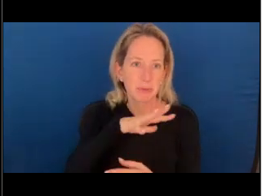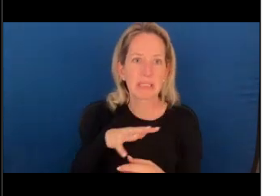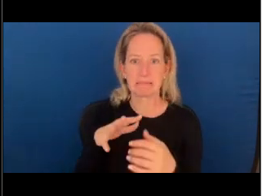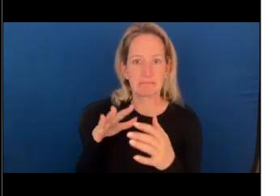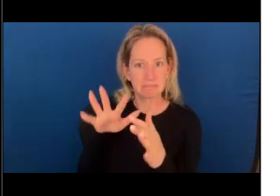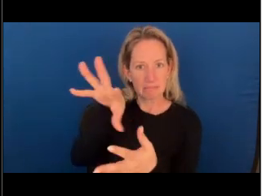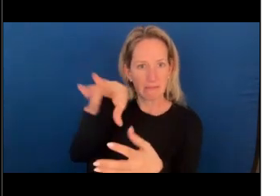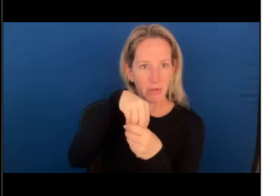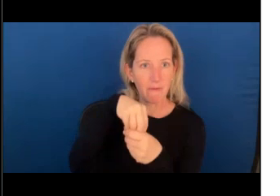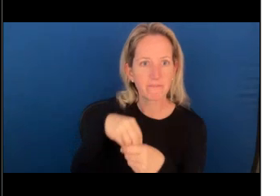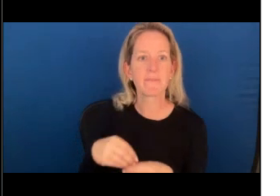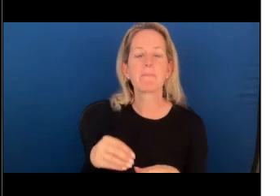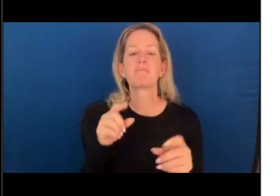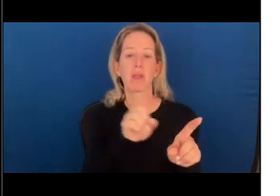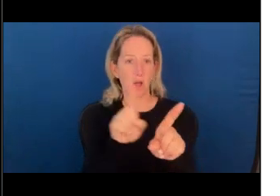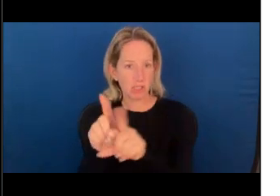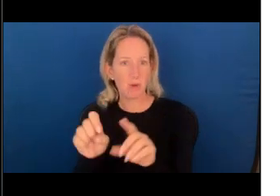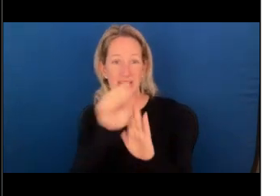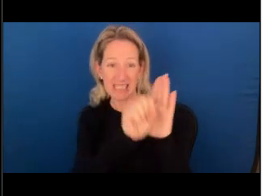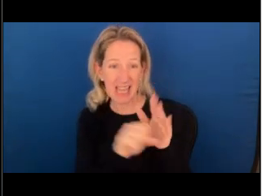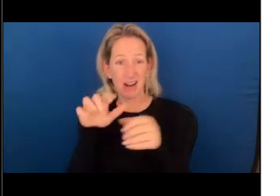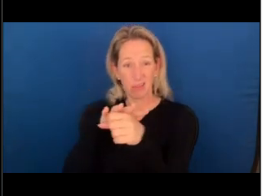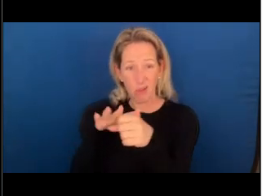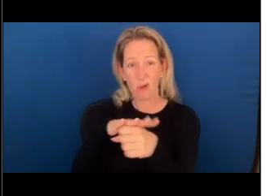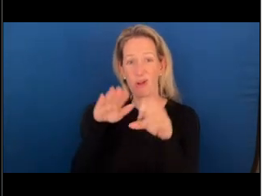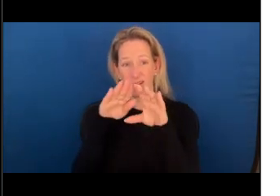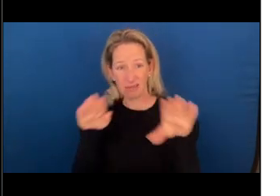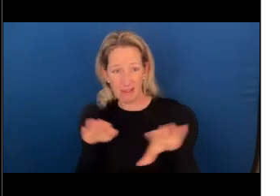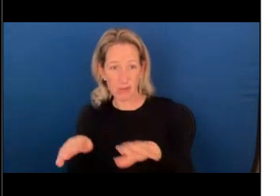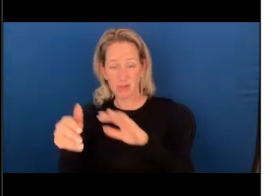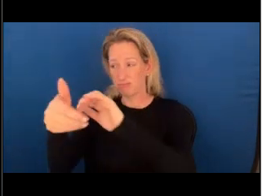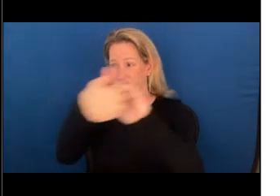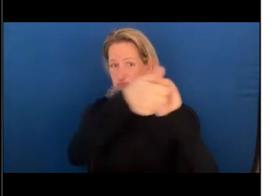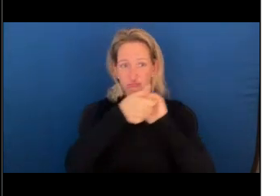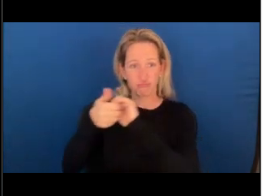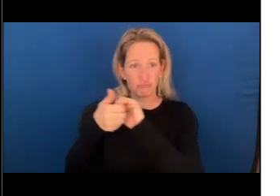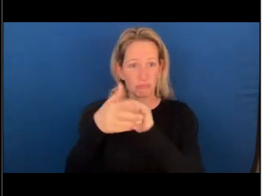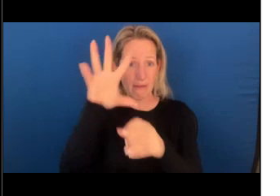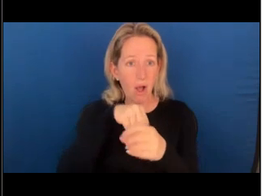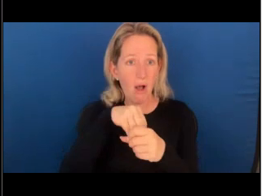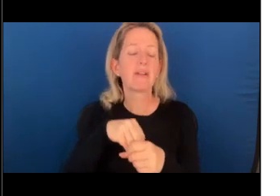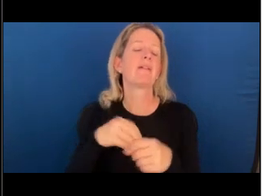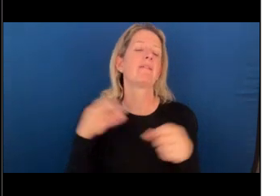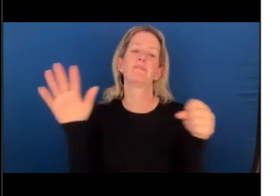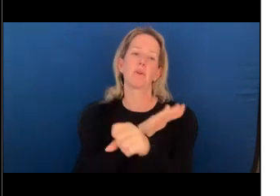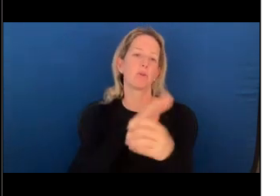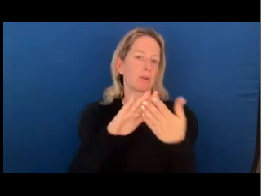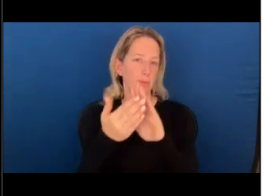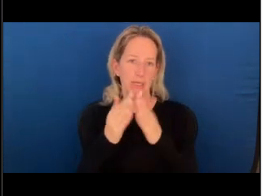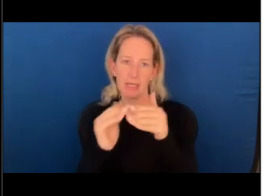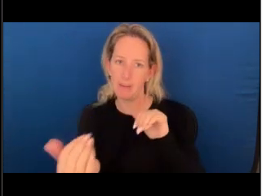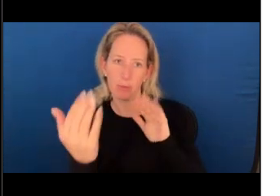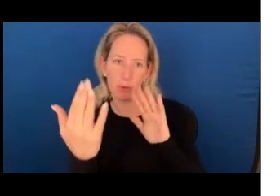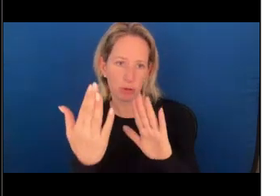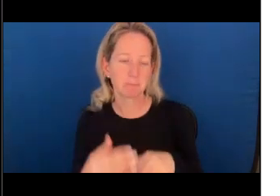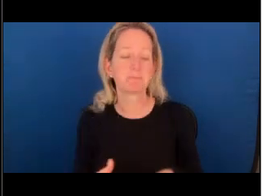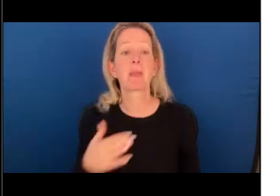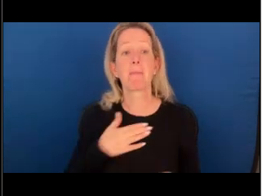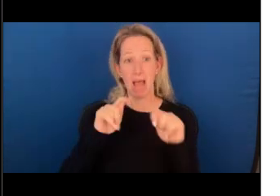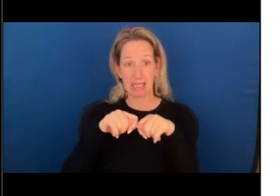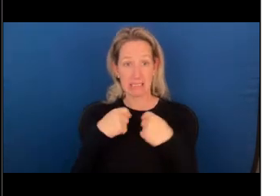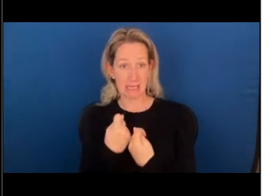state at local levels also requires that same whole of community approach. So my team in Norfolk